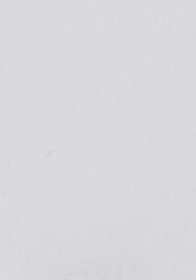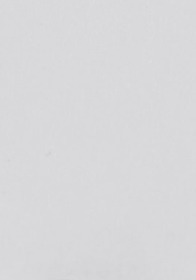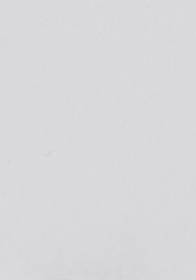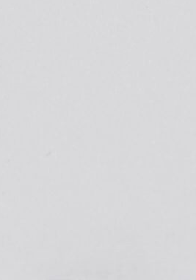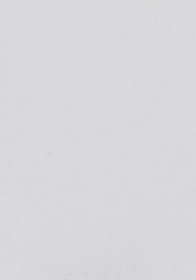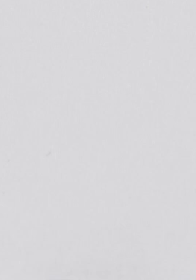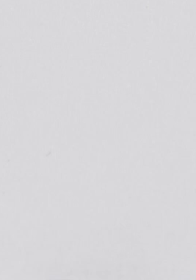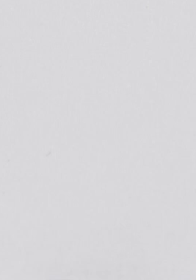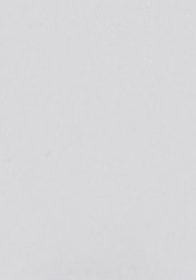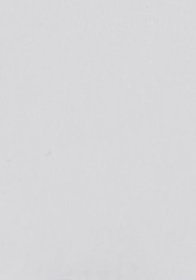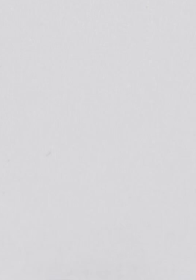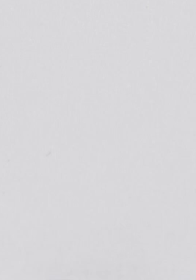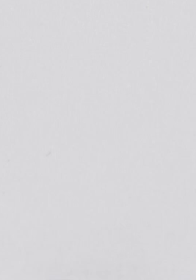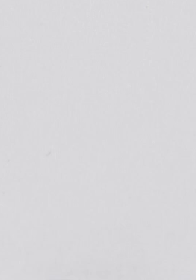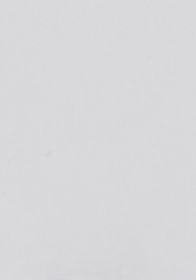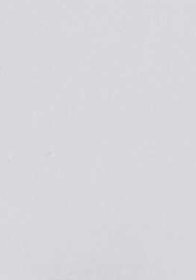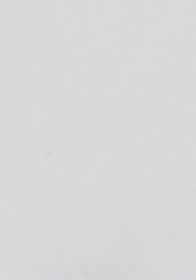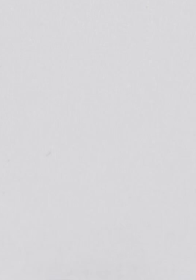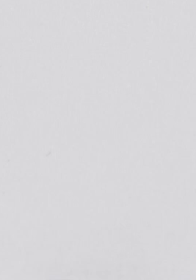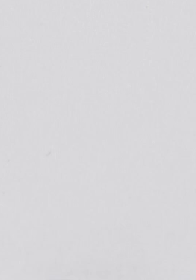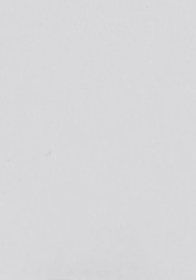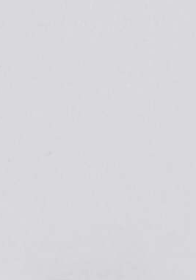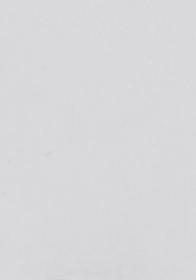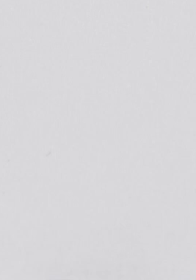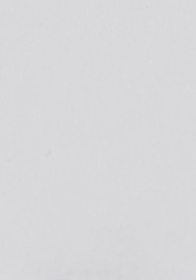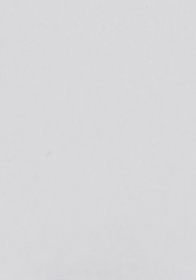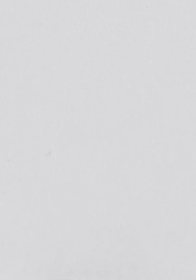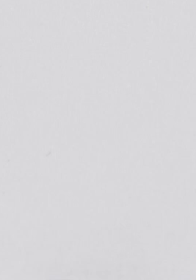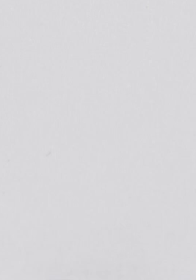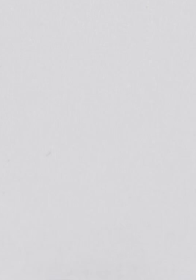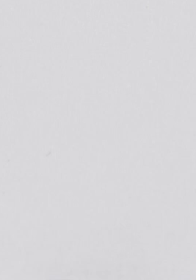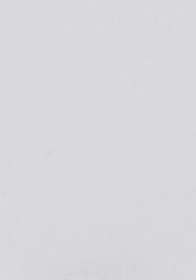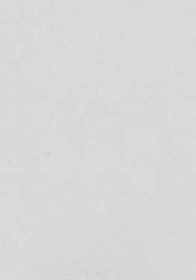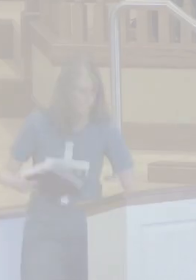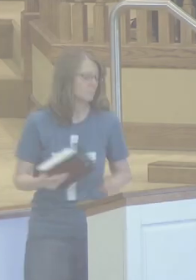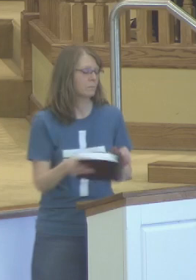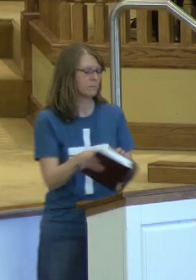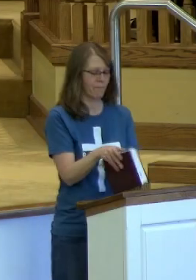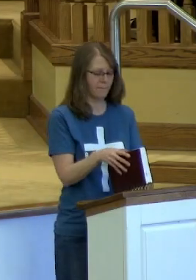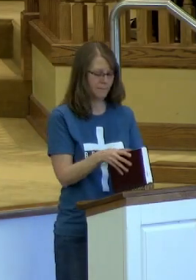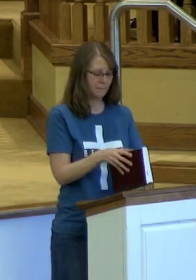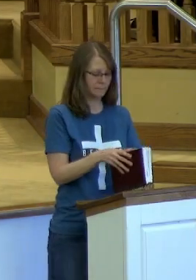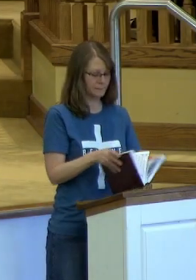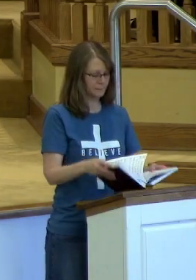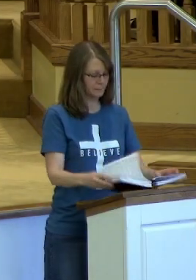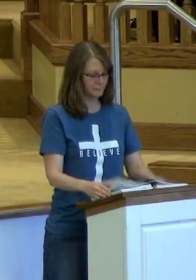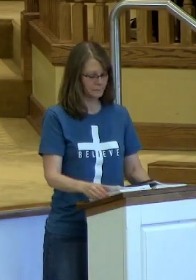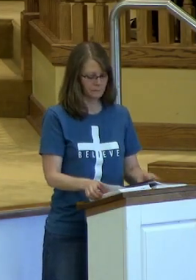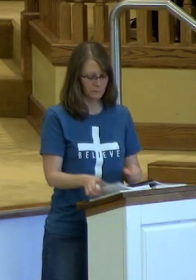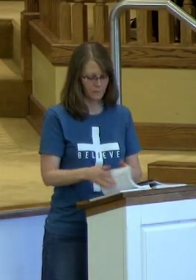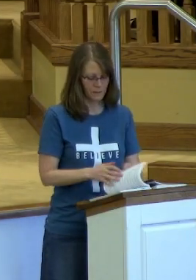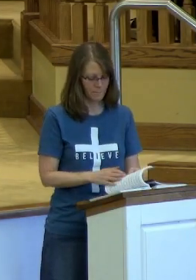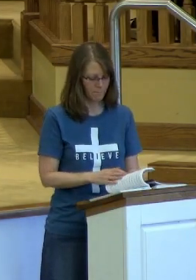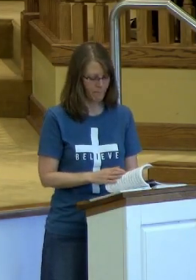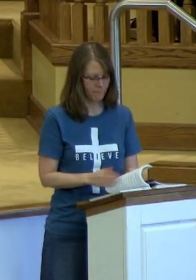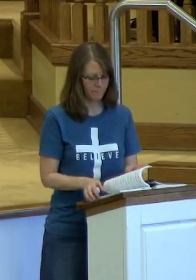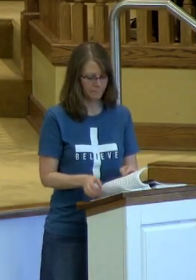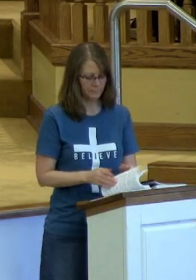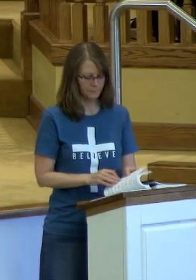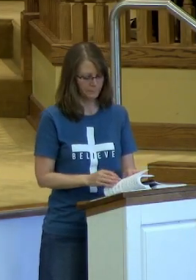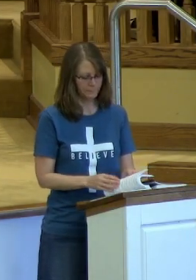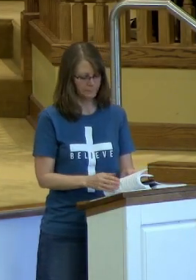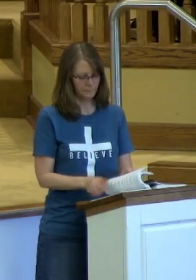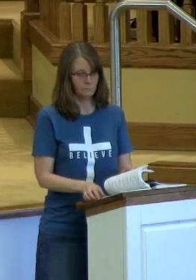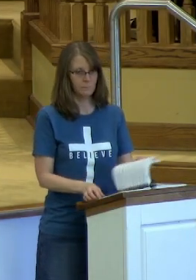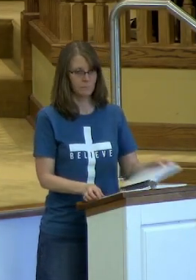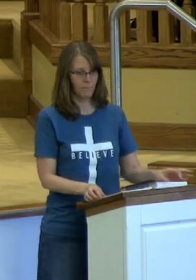Meter number 514, 514. What a wonderful Savior we serve, amen? Let's sing about it.